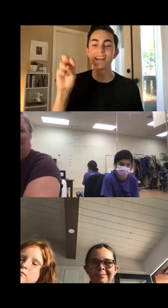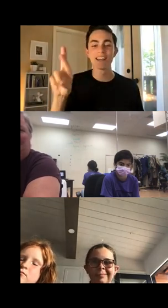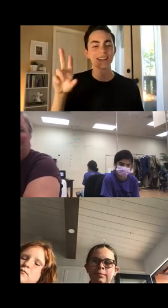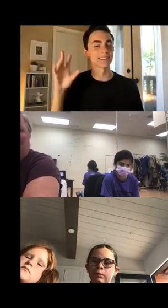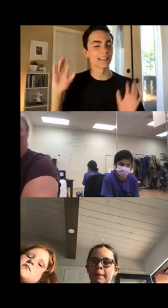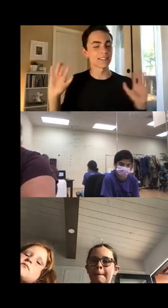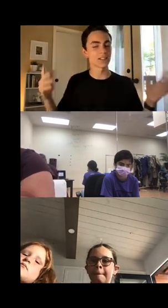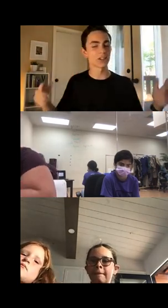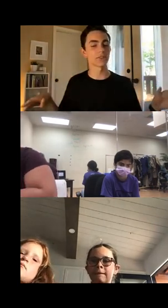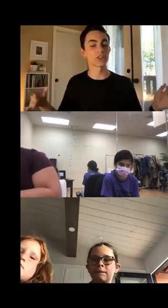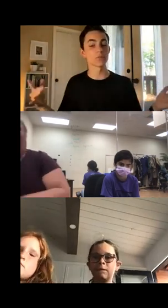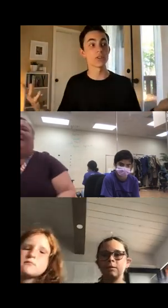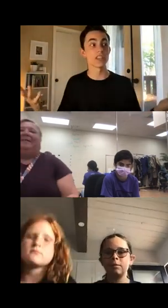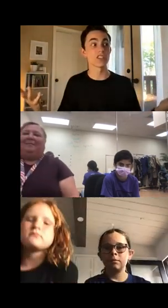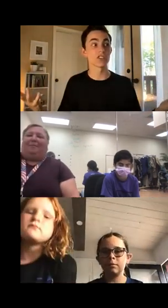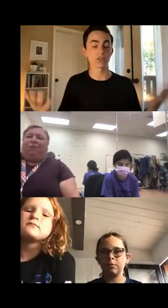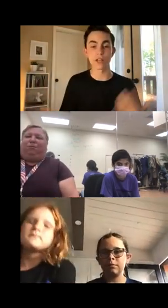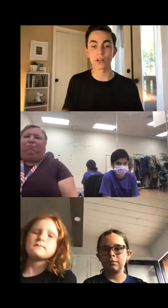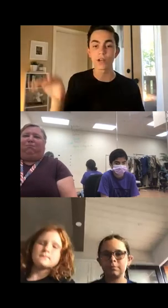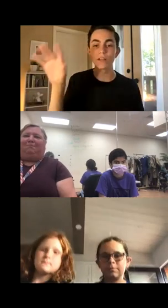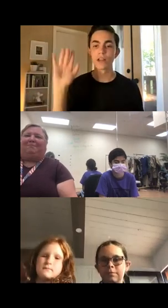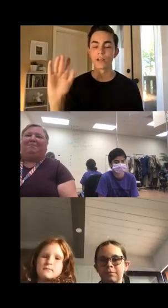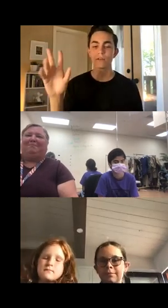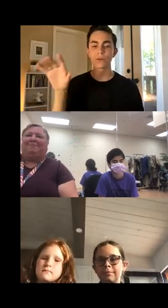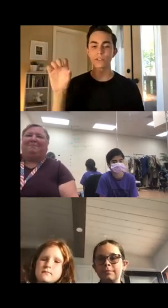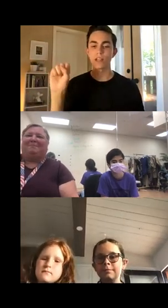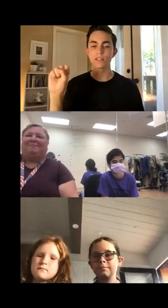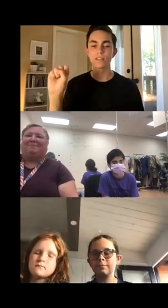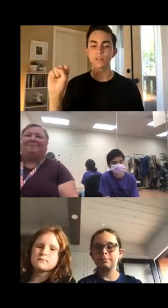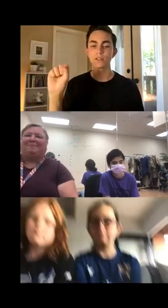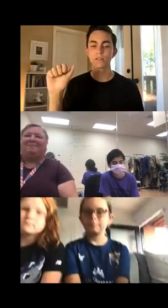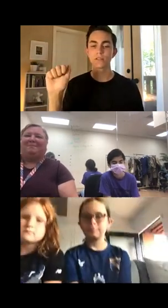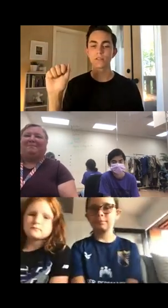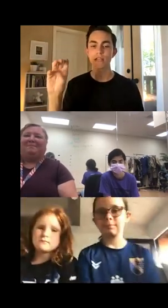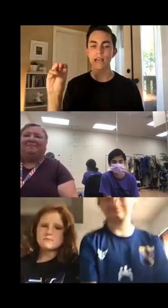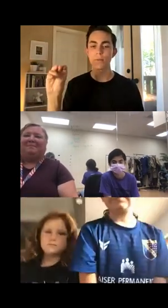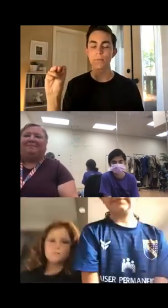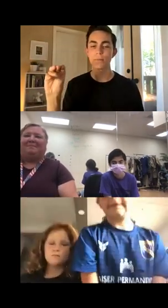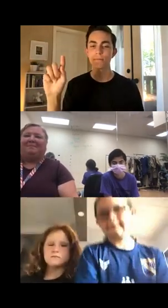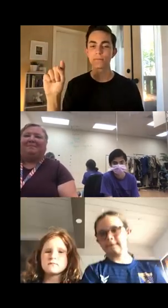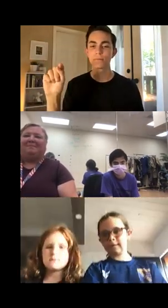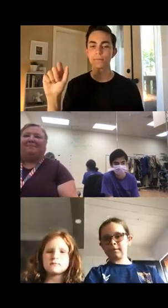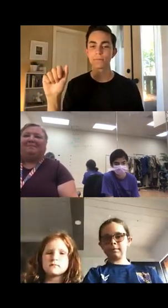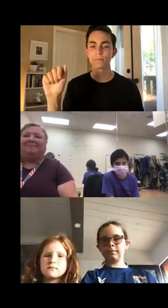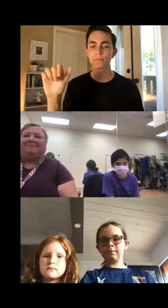S-A-N-T-A-Y. That doesn't look very smooth and easy to understand, right? I'm going to say nice still. Sam